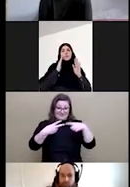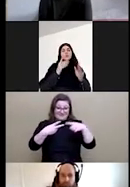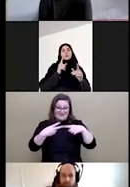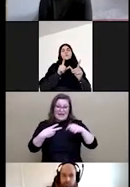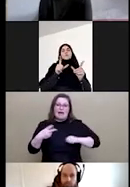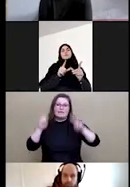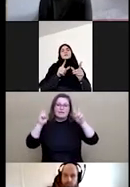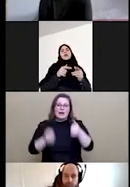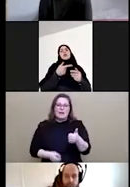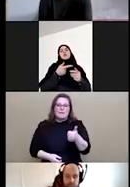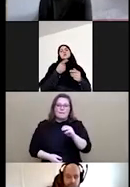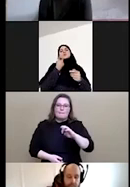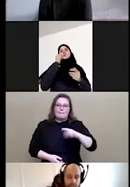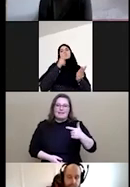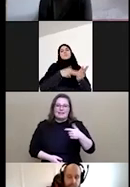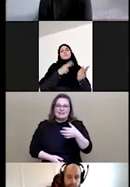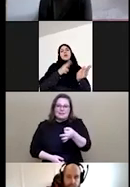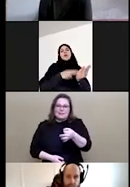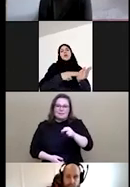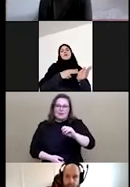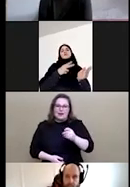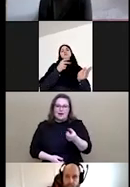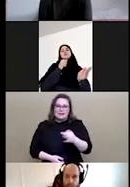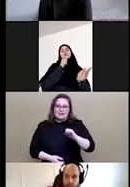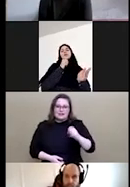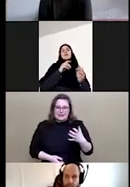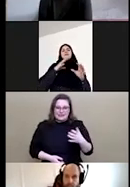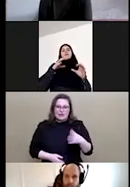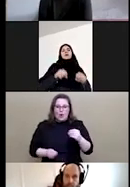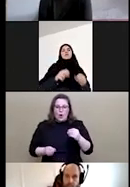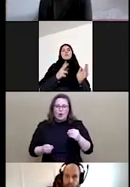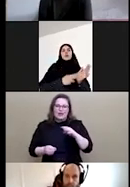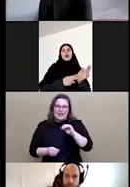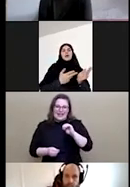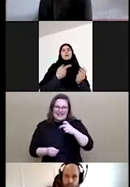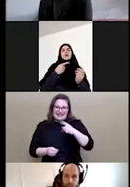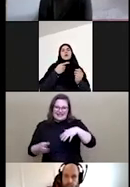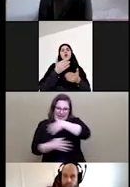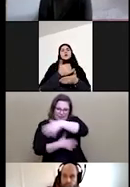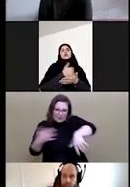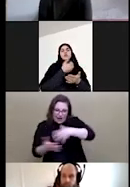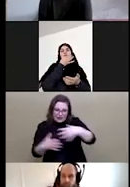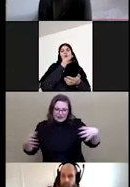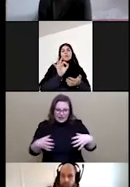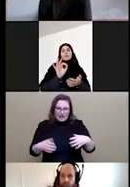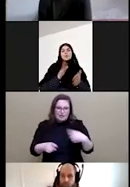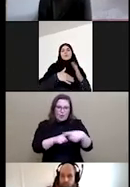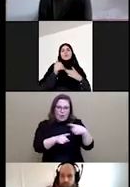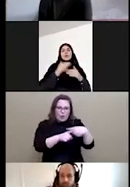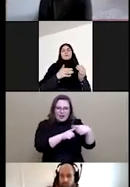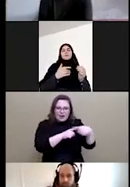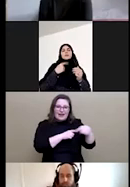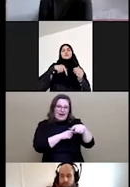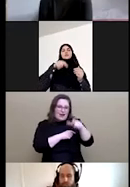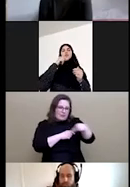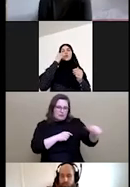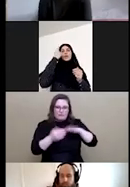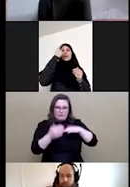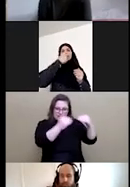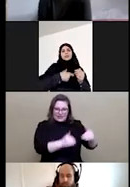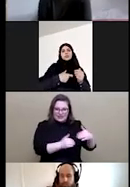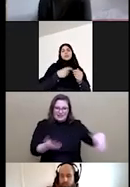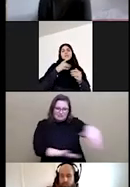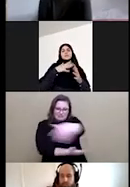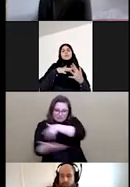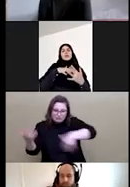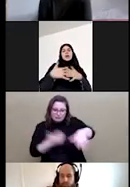of inter-ethnic cooperation between organizations of persons with disabilities from different entities and ethnicities as a way